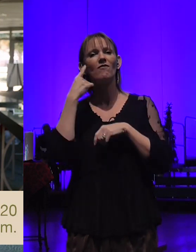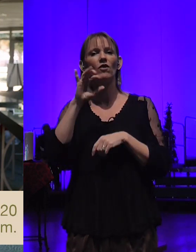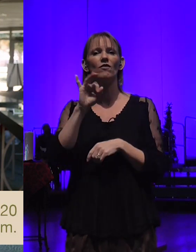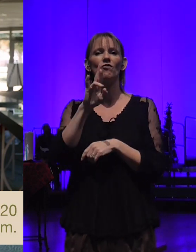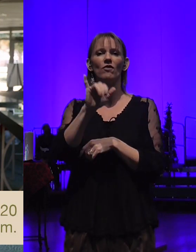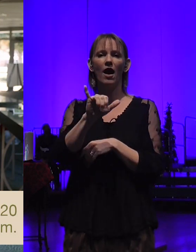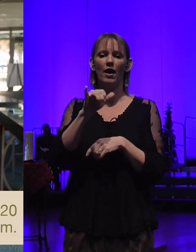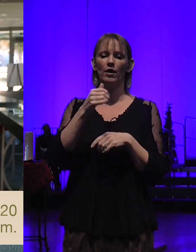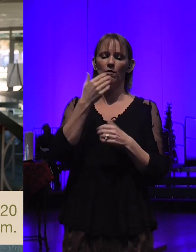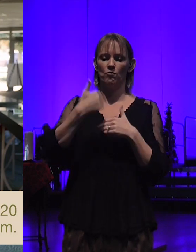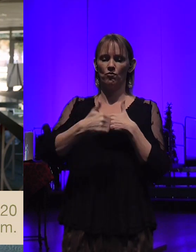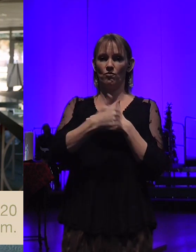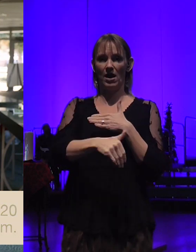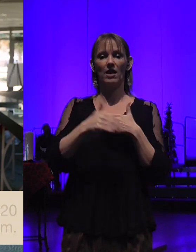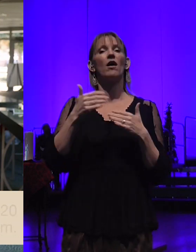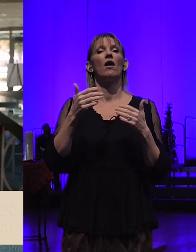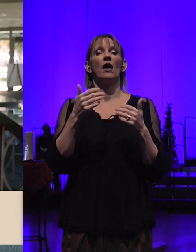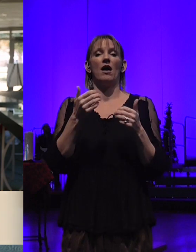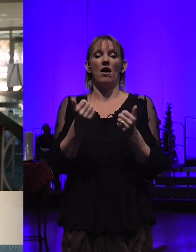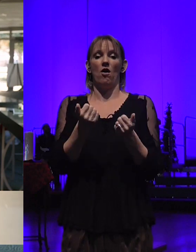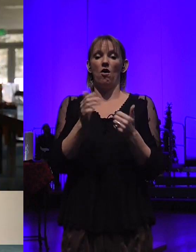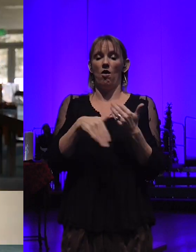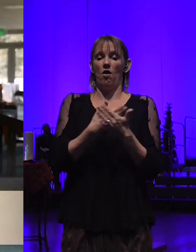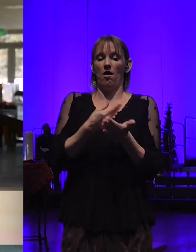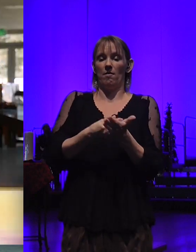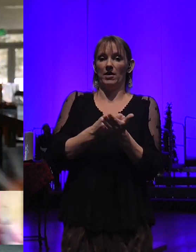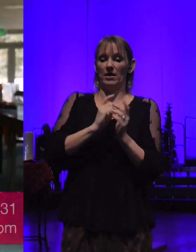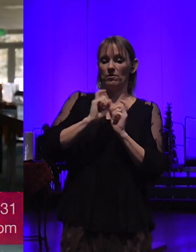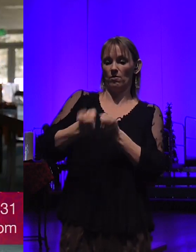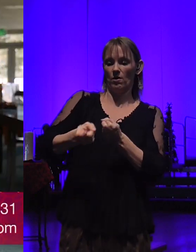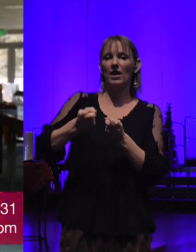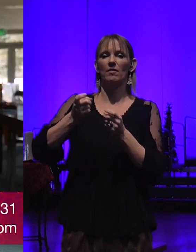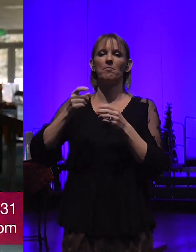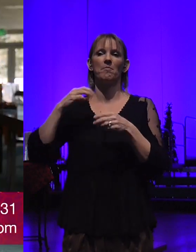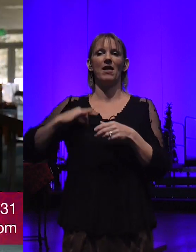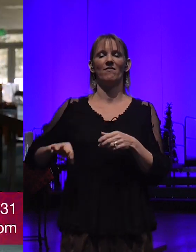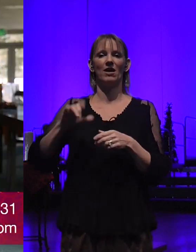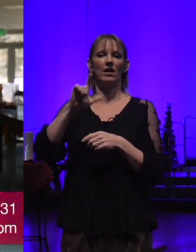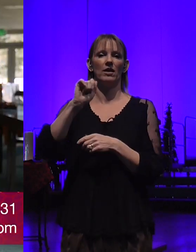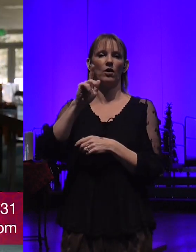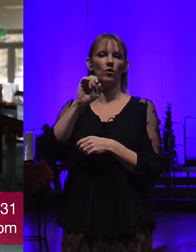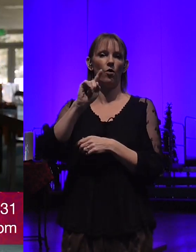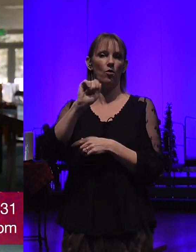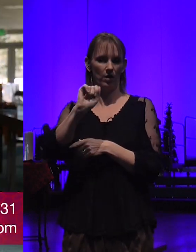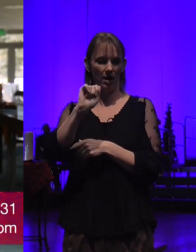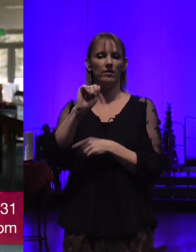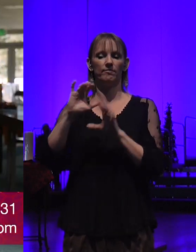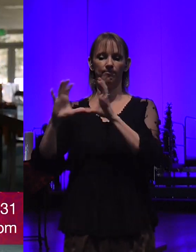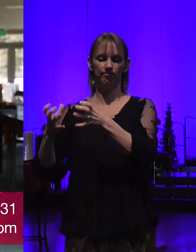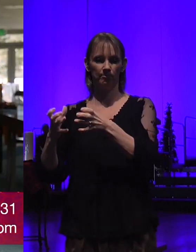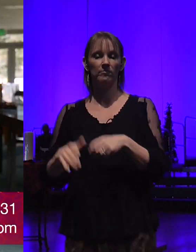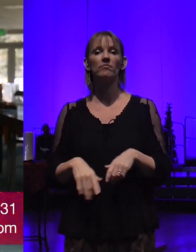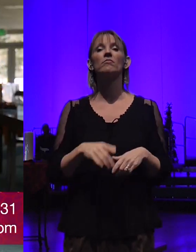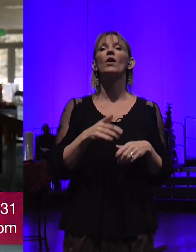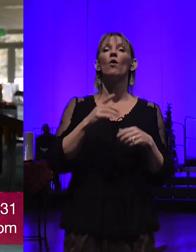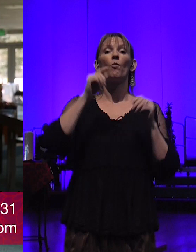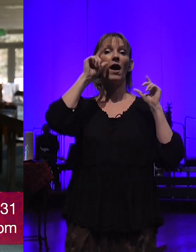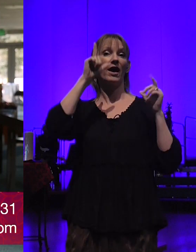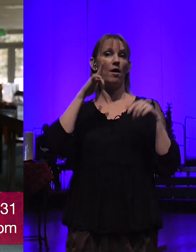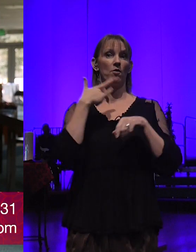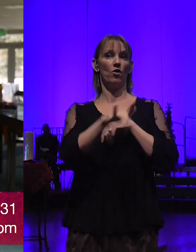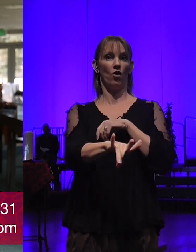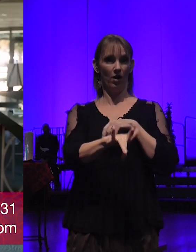all proceeds benefit the Lakota Way Healing Center. And let's wake up way too early on New Year's Eve for the World Healing